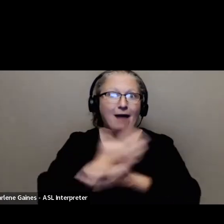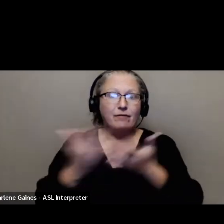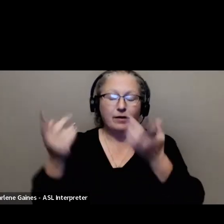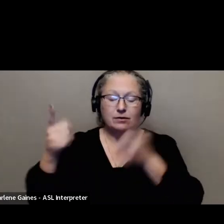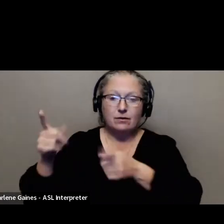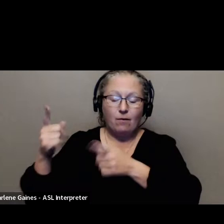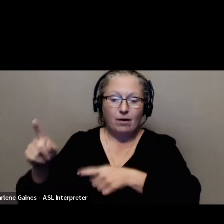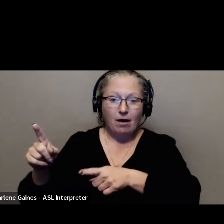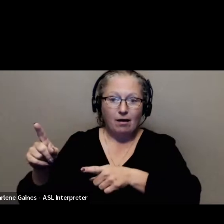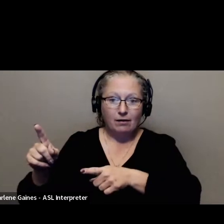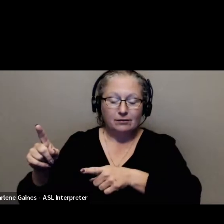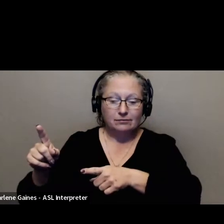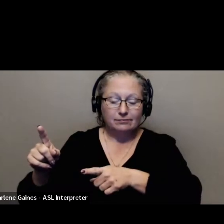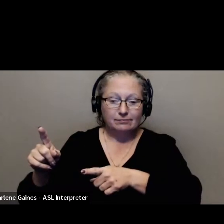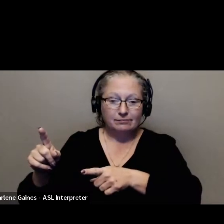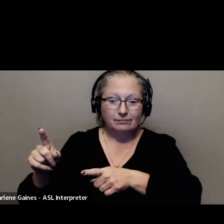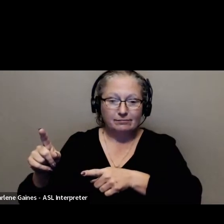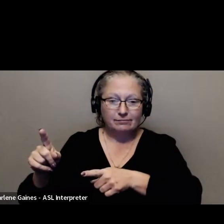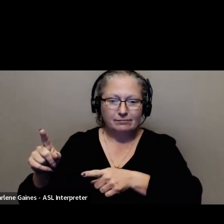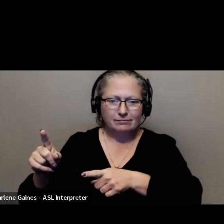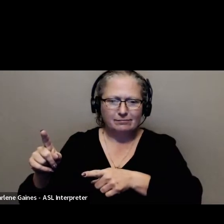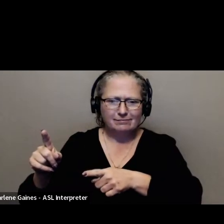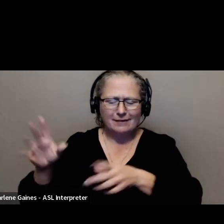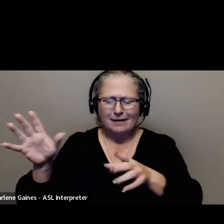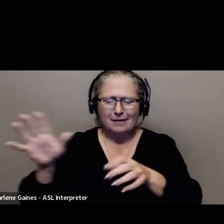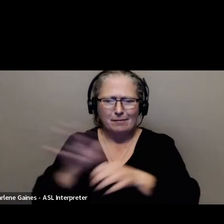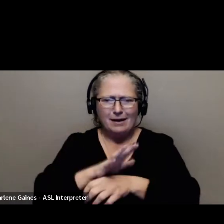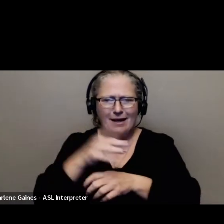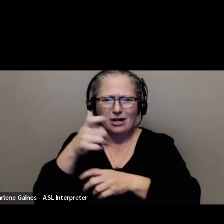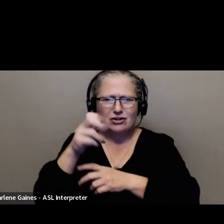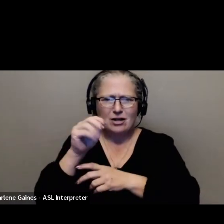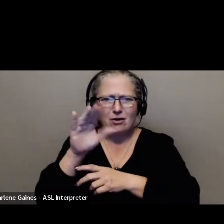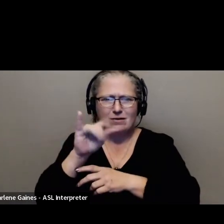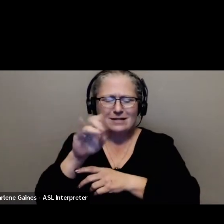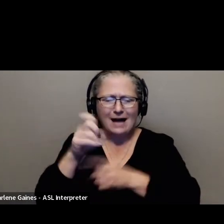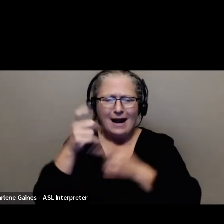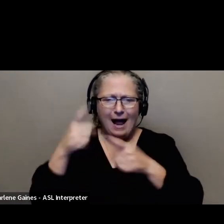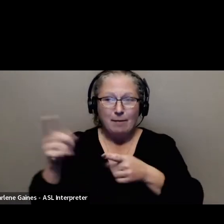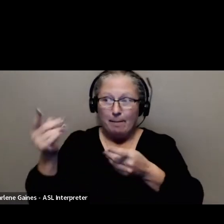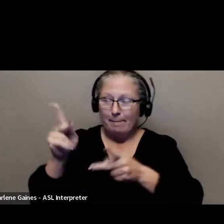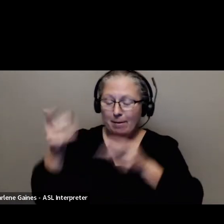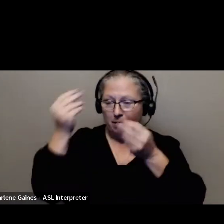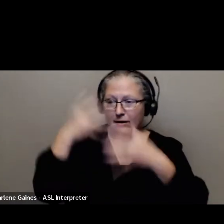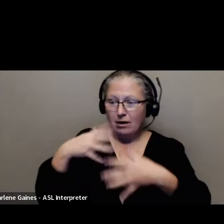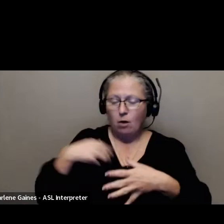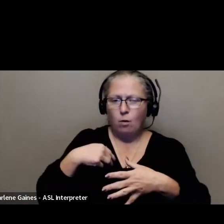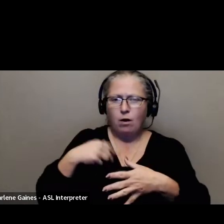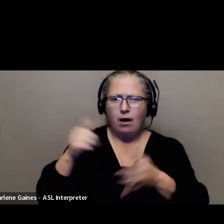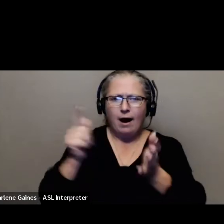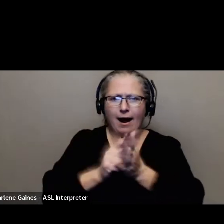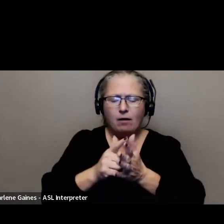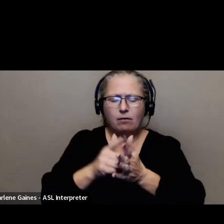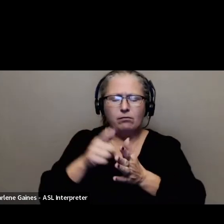on and a complete genocide happening, and people are telling us right now that we're not allowed to call it a genocide.